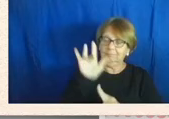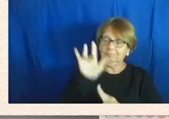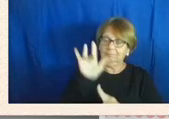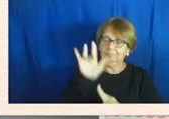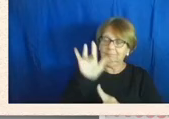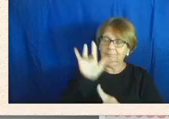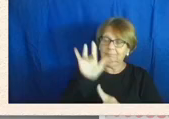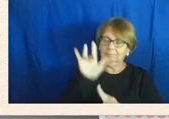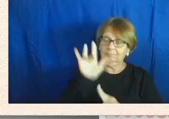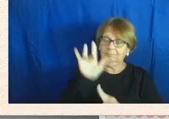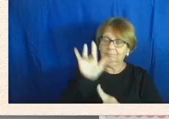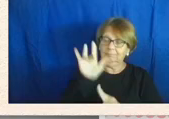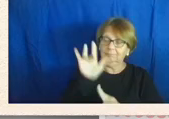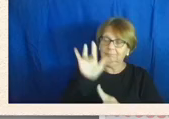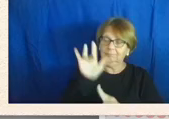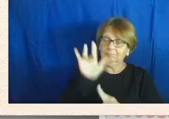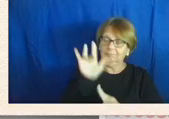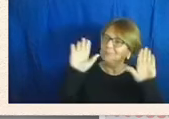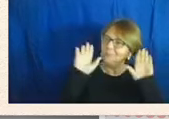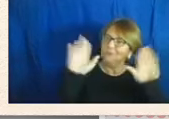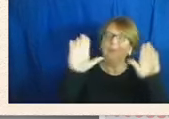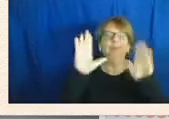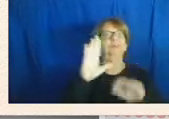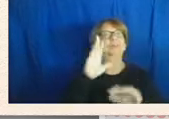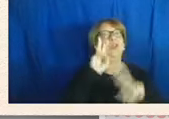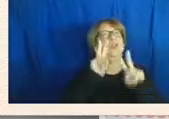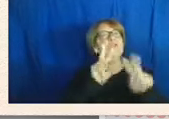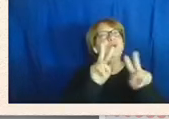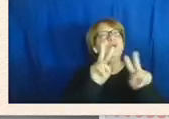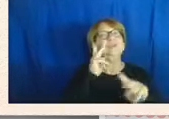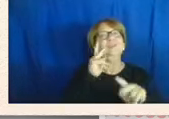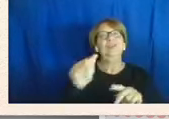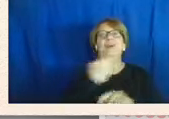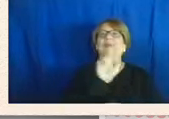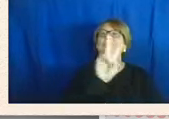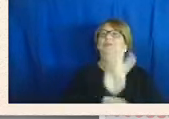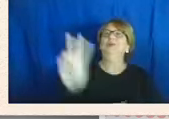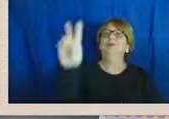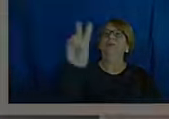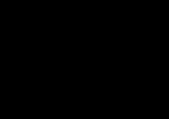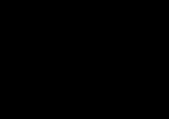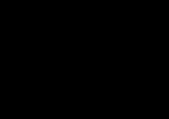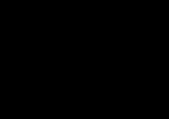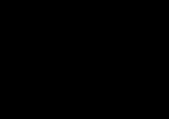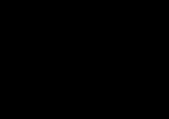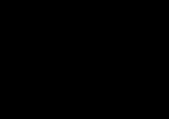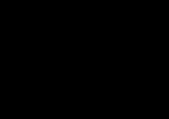look forward to it, and we look forward to seeing everybody at 2 o'clock. Yes, we will see you at 2. Thank you.